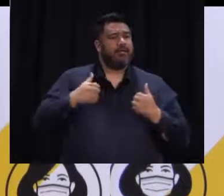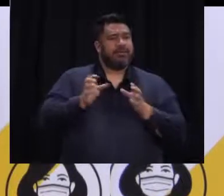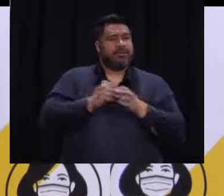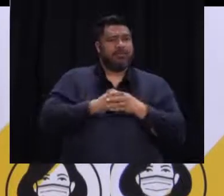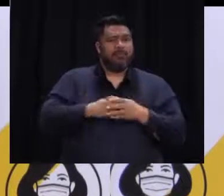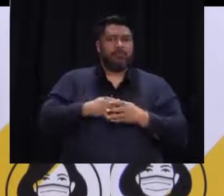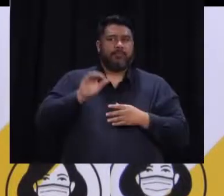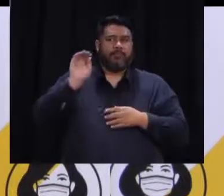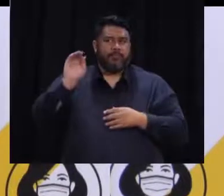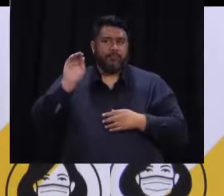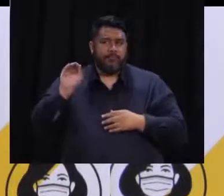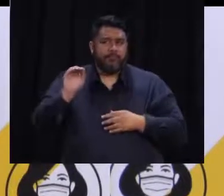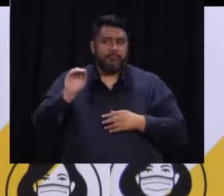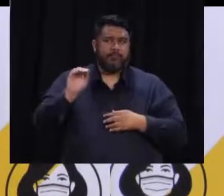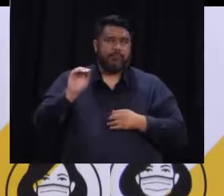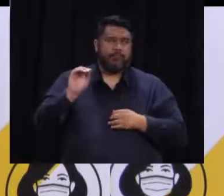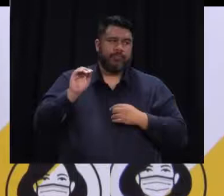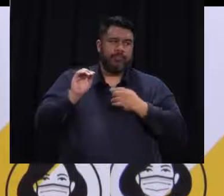not any